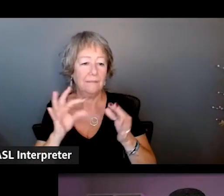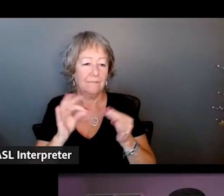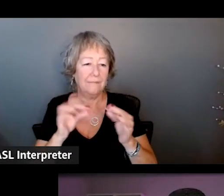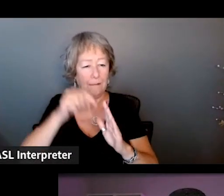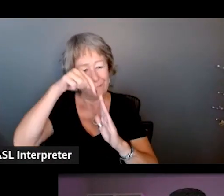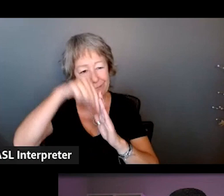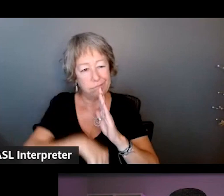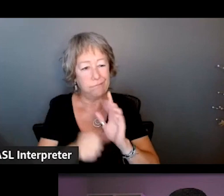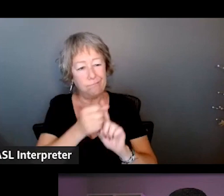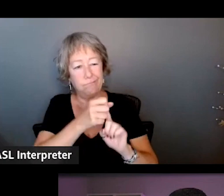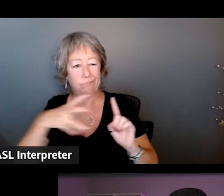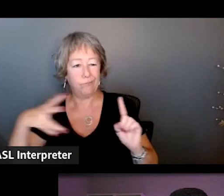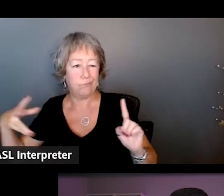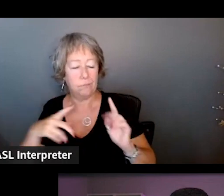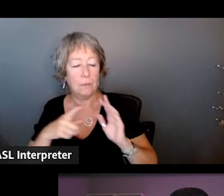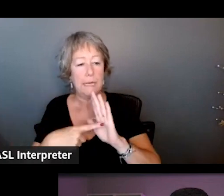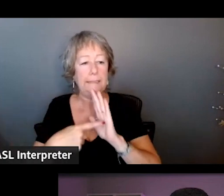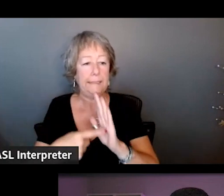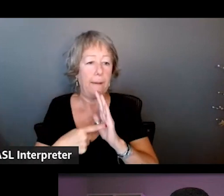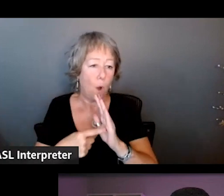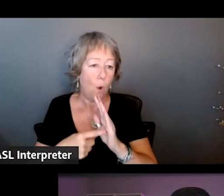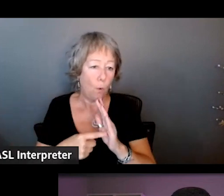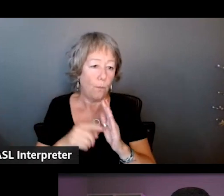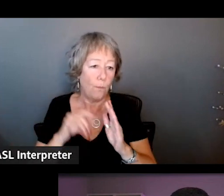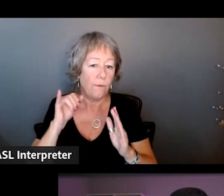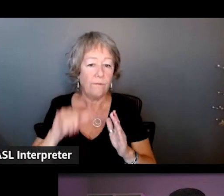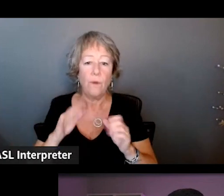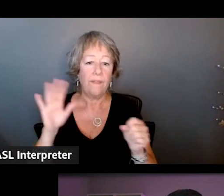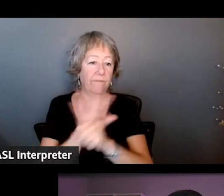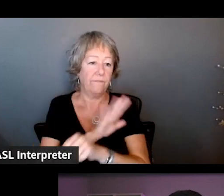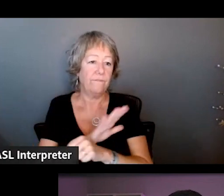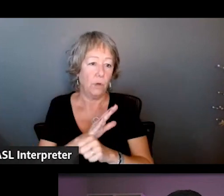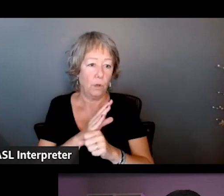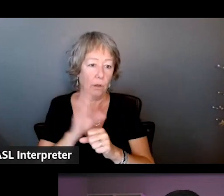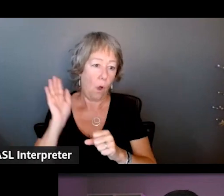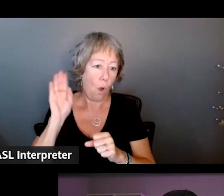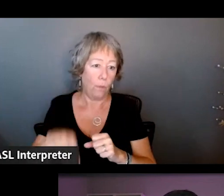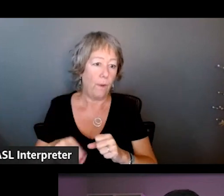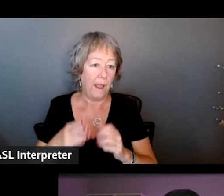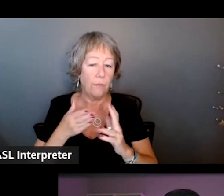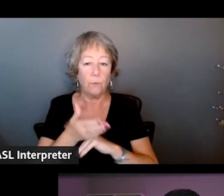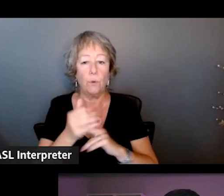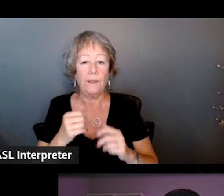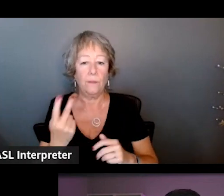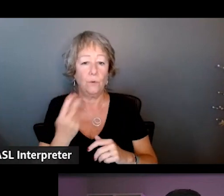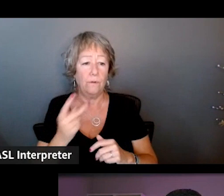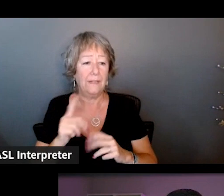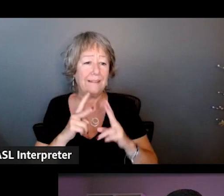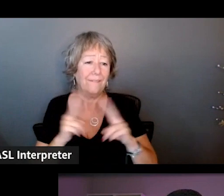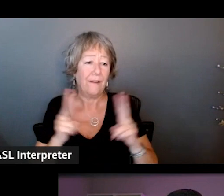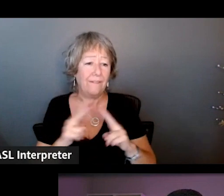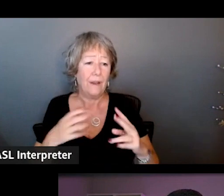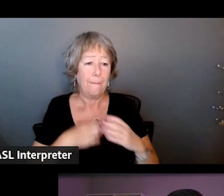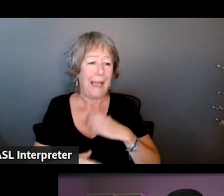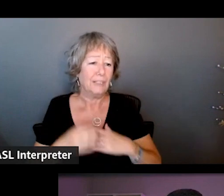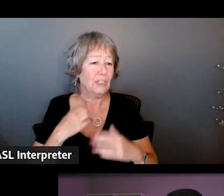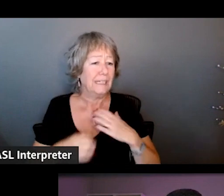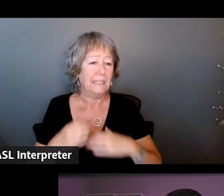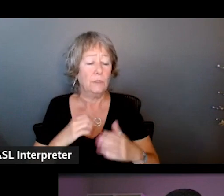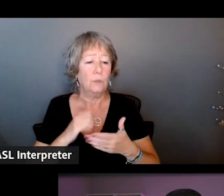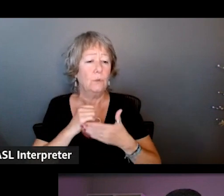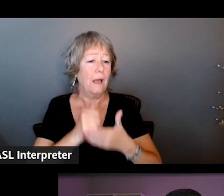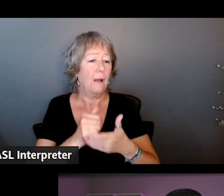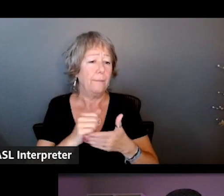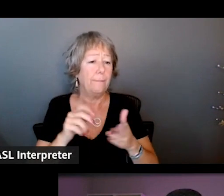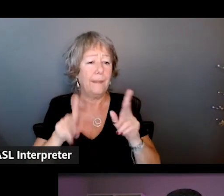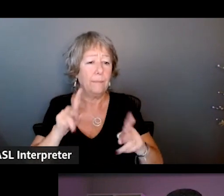a full-blown demonstration of the entire episode. And Brooke and I are both really, really passionate about just helping people learn cloud technologies.